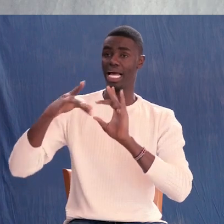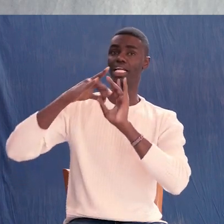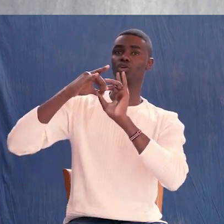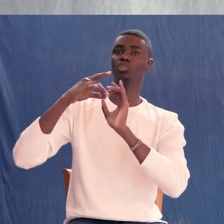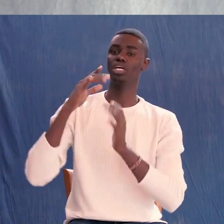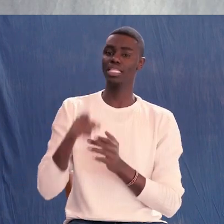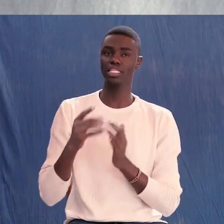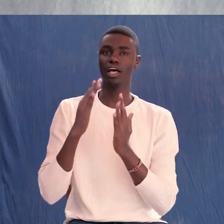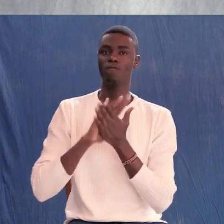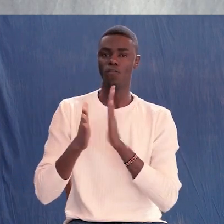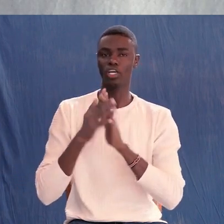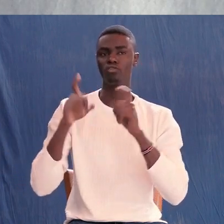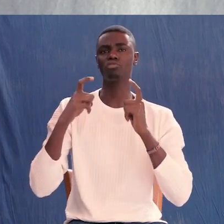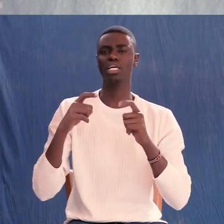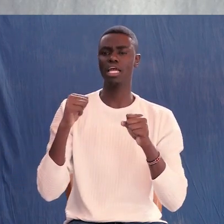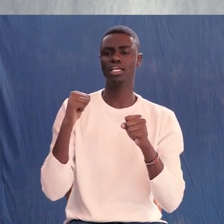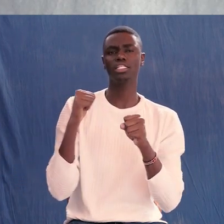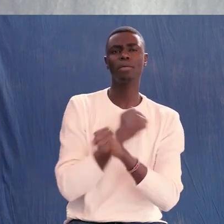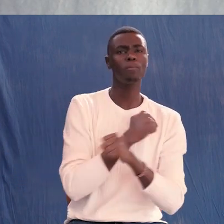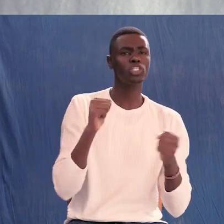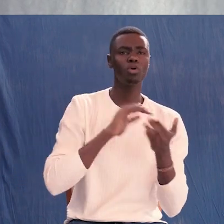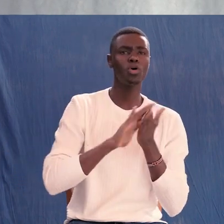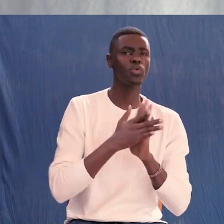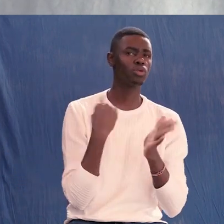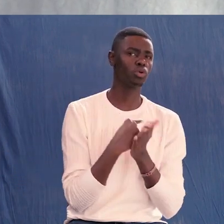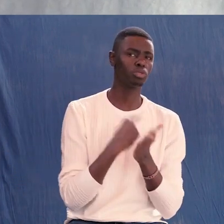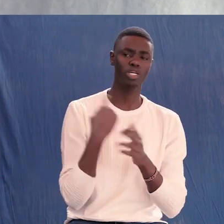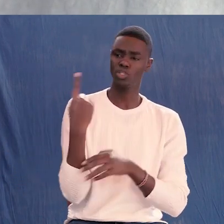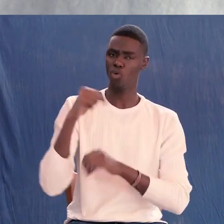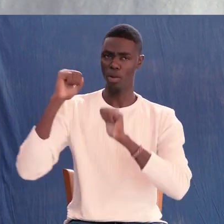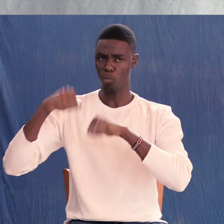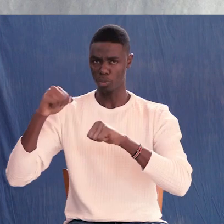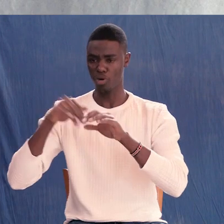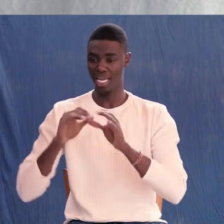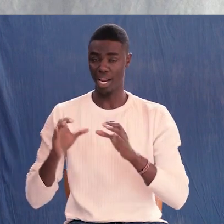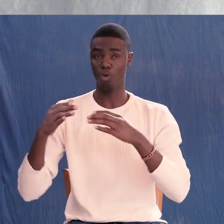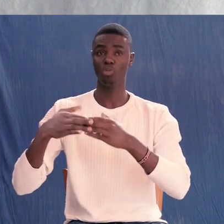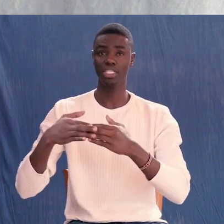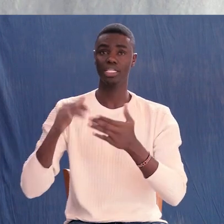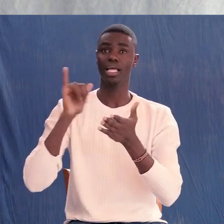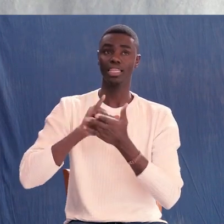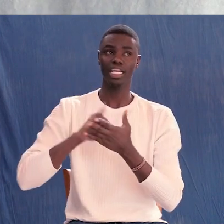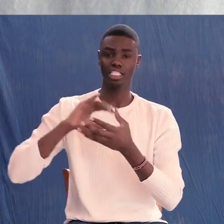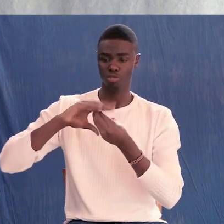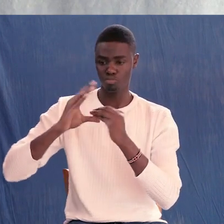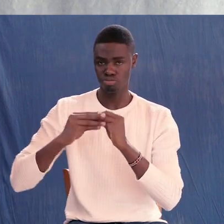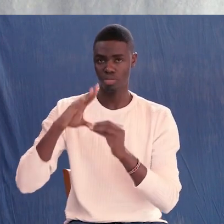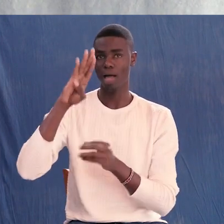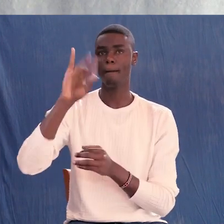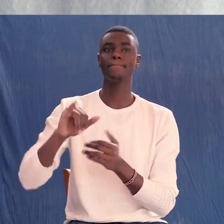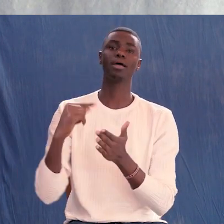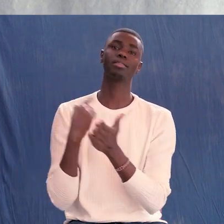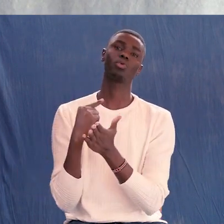this forgiveness of sin, is not possible without the gospel. It's only possible in a community that has been formed by the gospel.